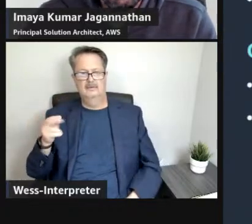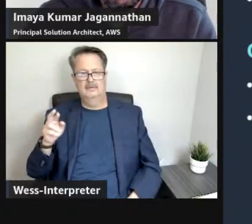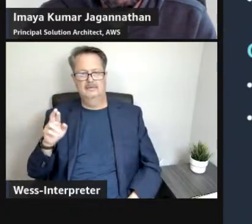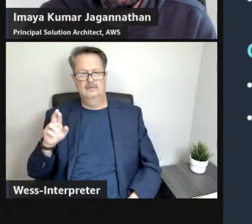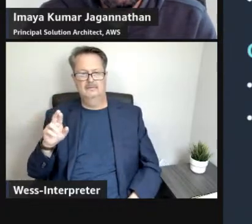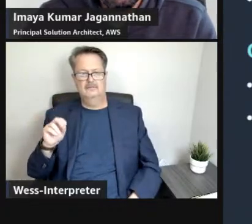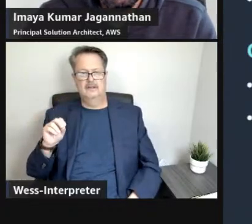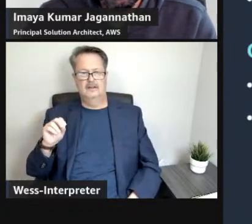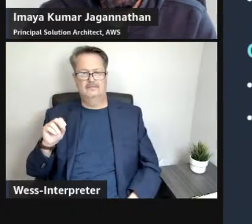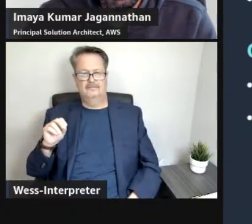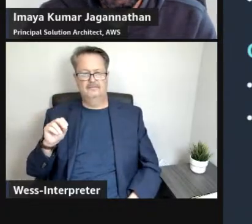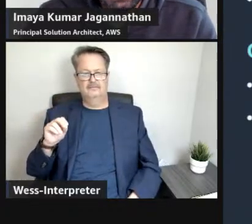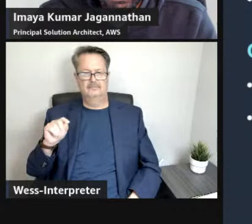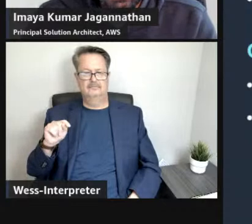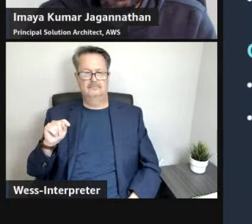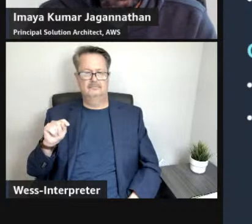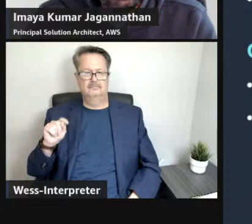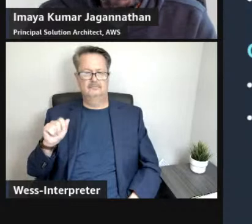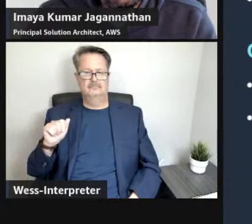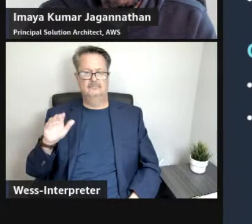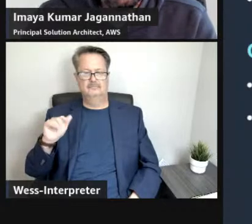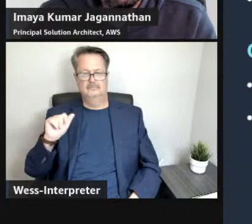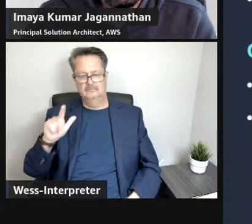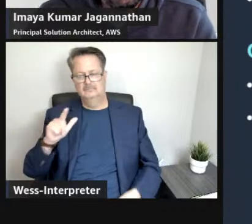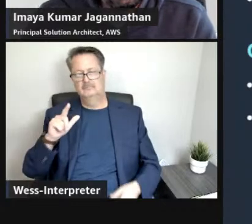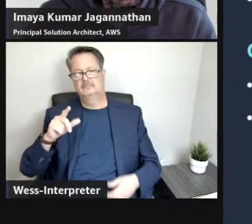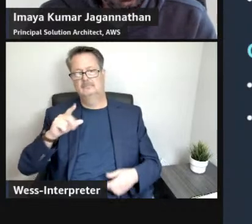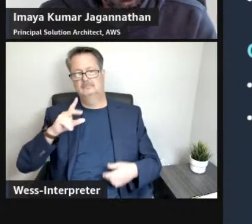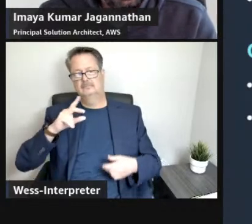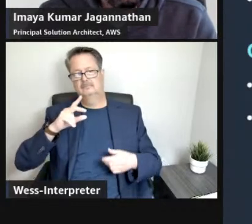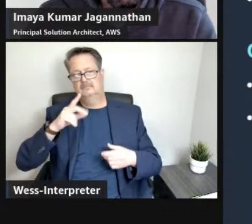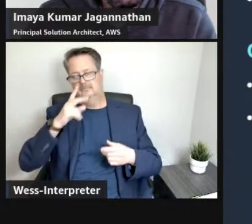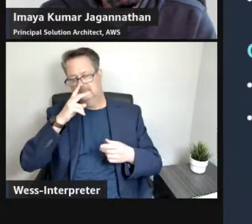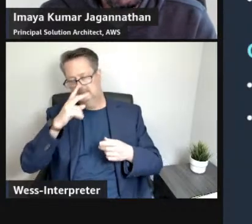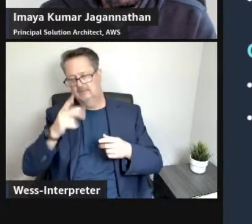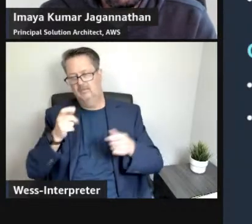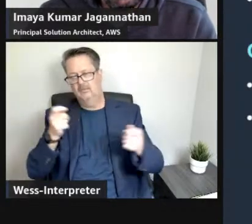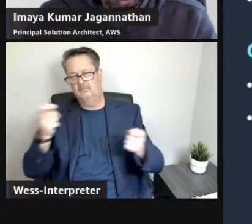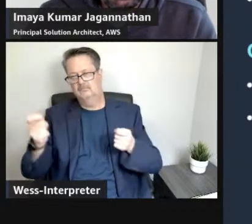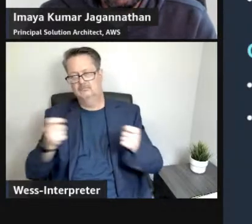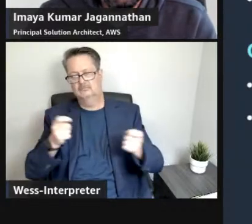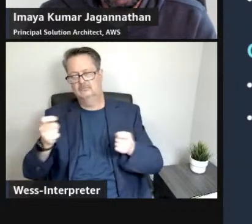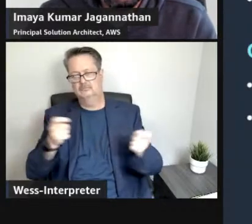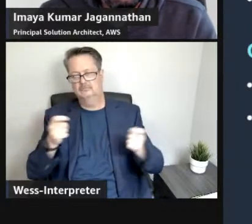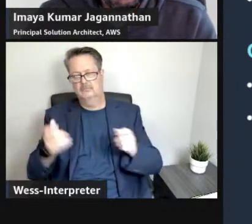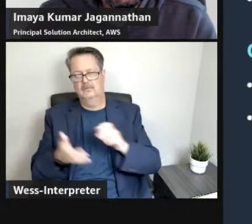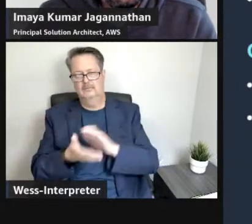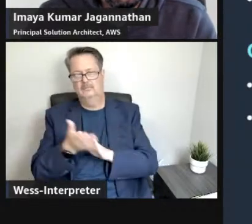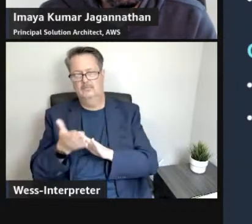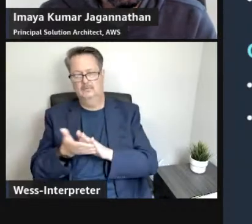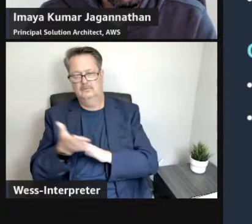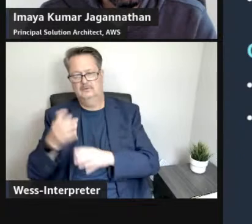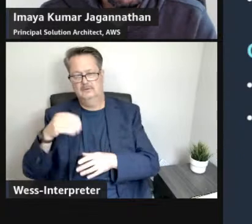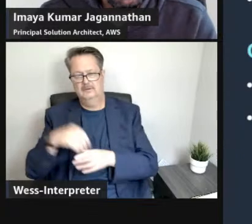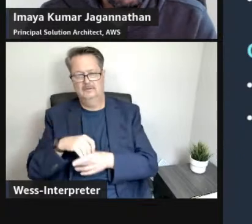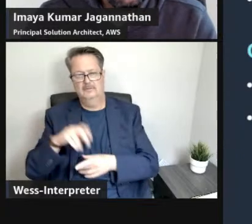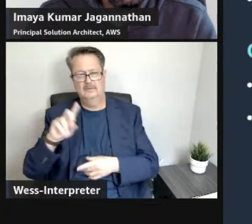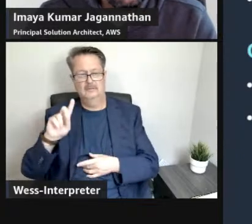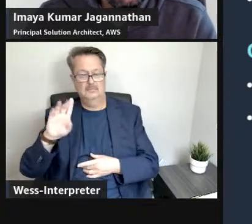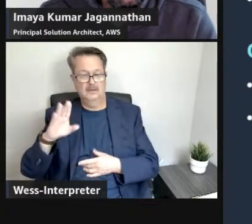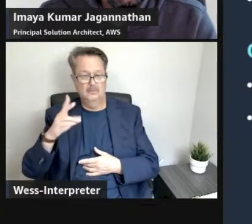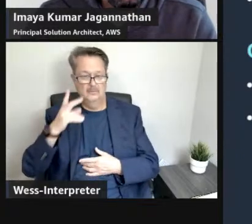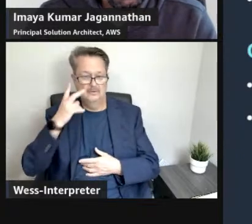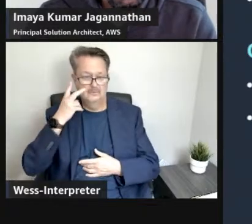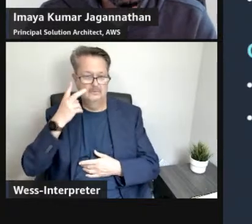operate a OpenTelemetry collector as a controller of multiple collectors in a data plane. So when you do that,